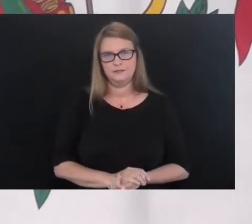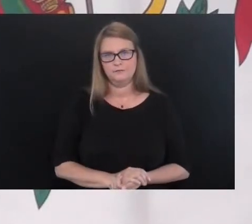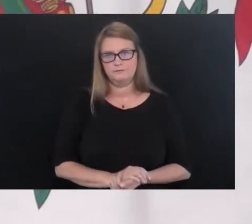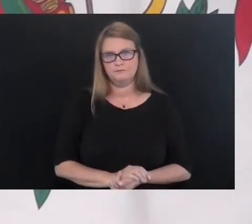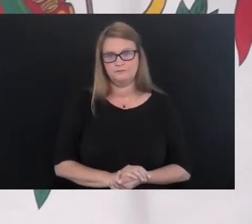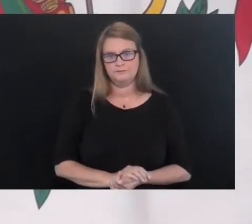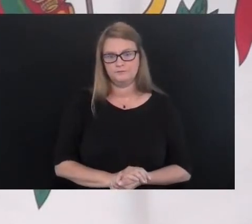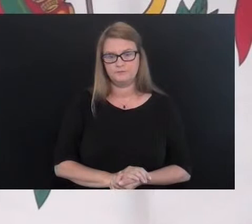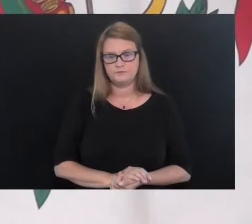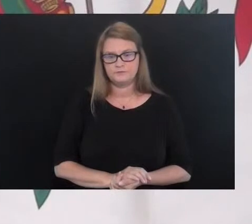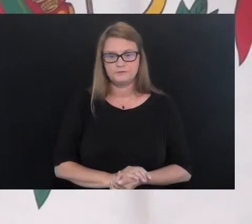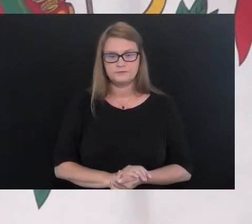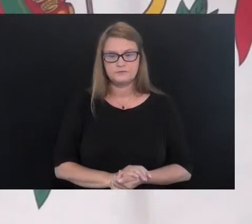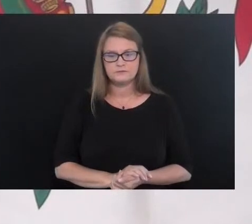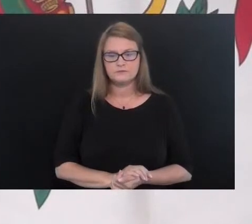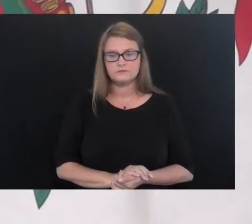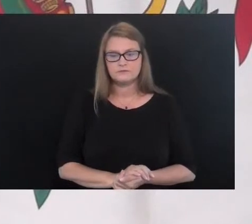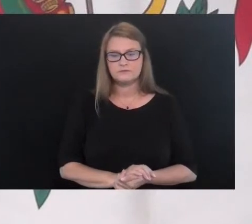Now look,